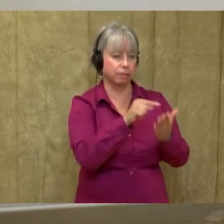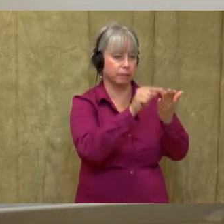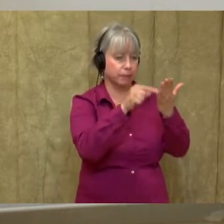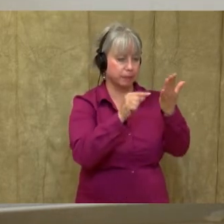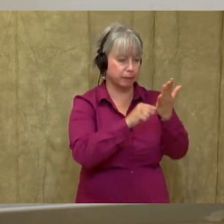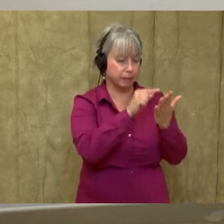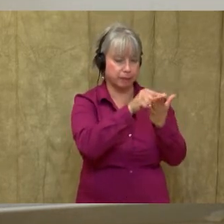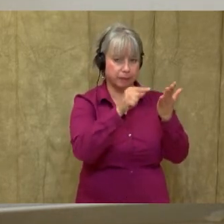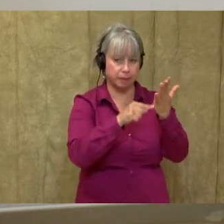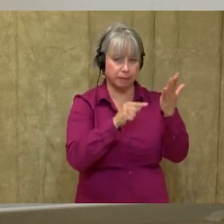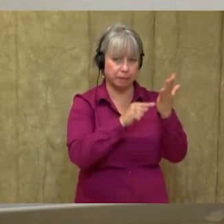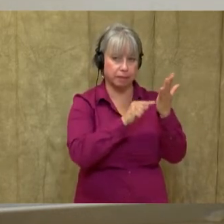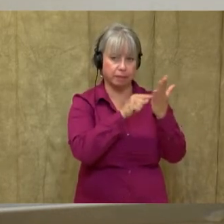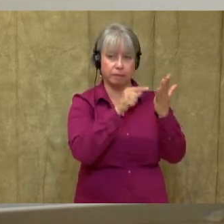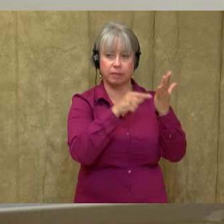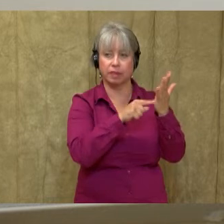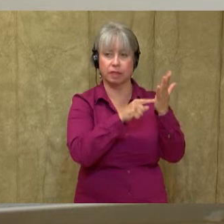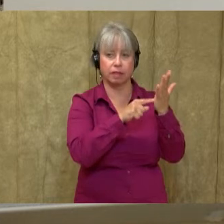Okay,